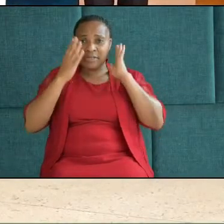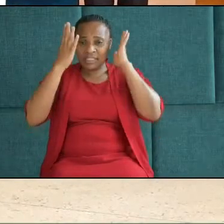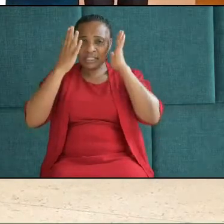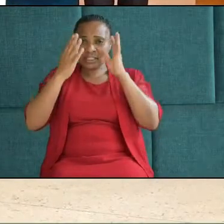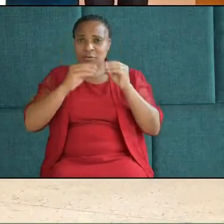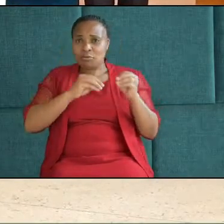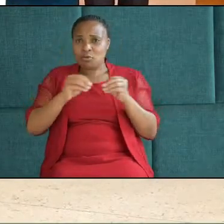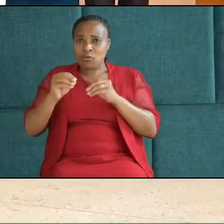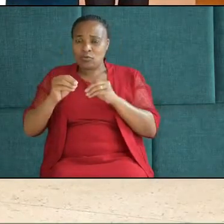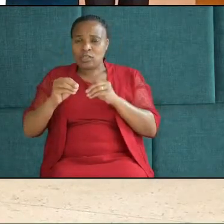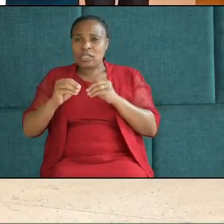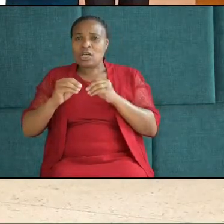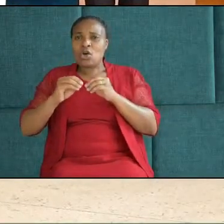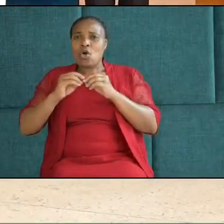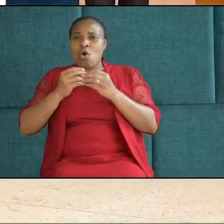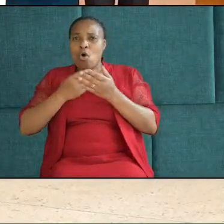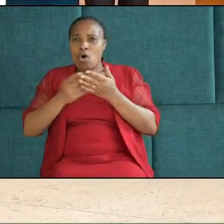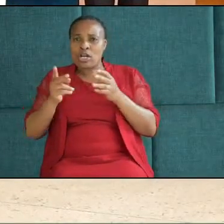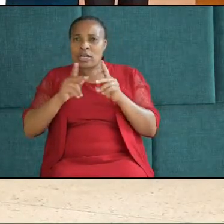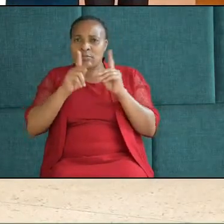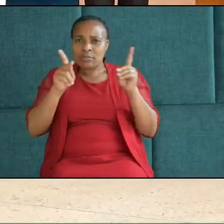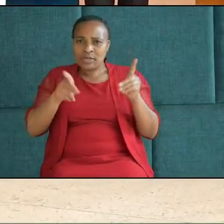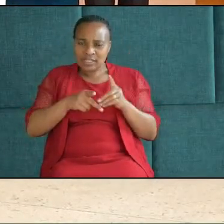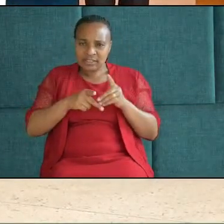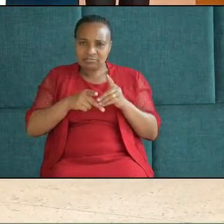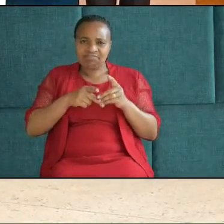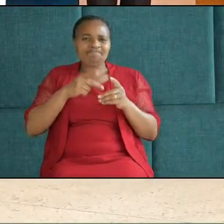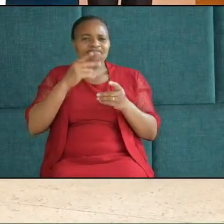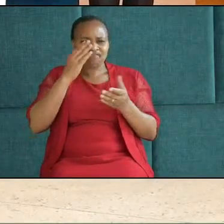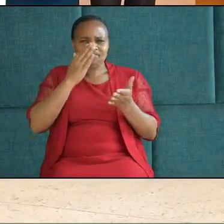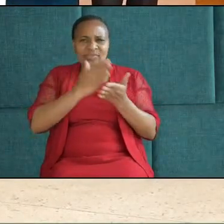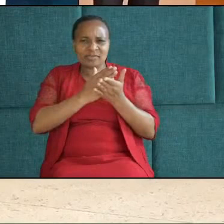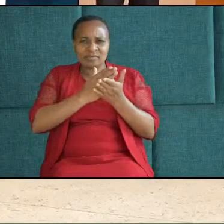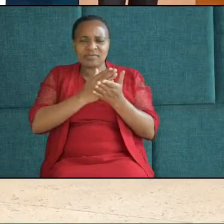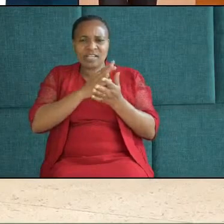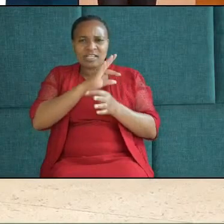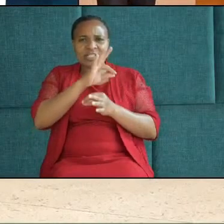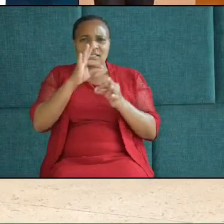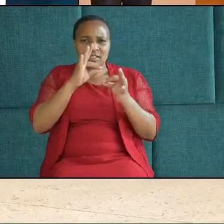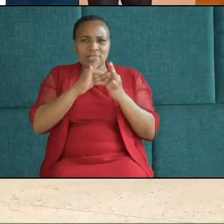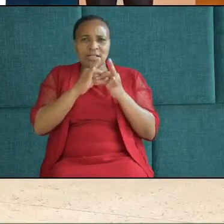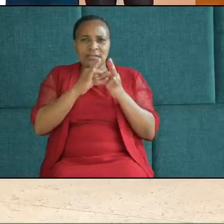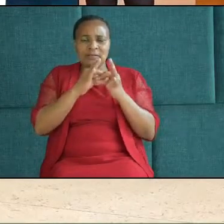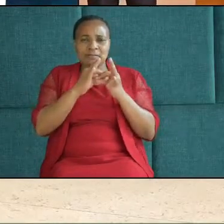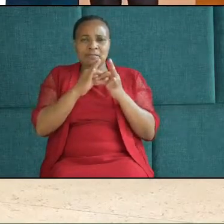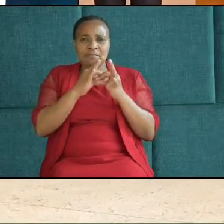place to the most holy place? Precisely.